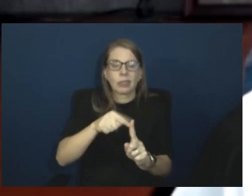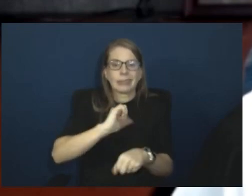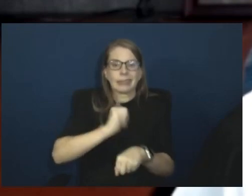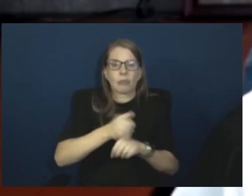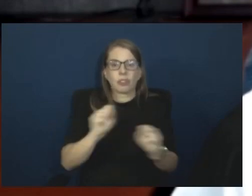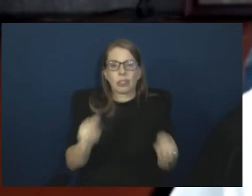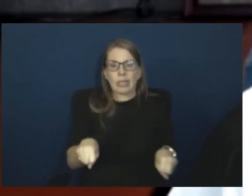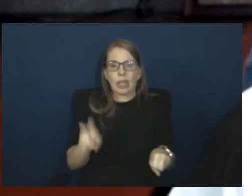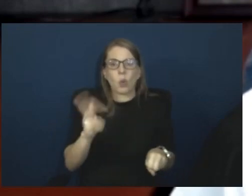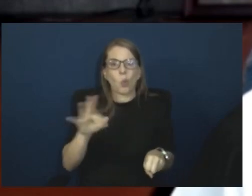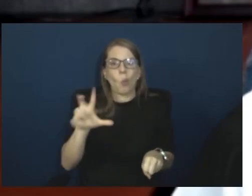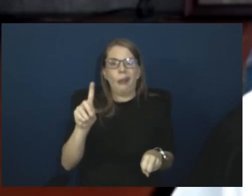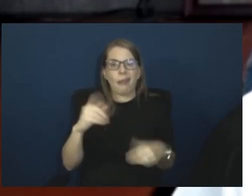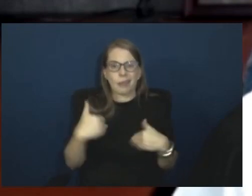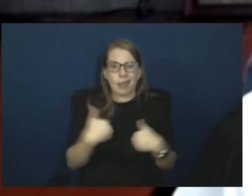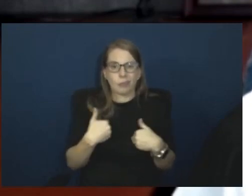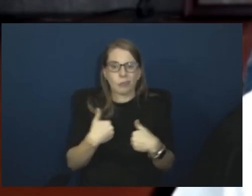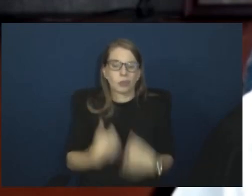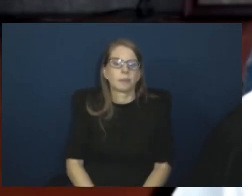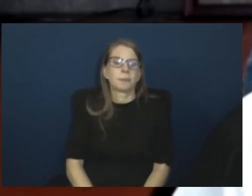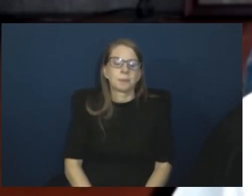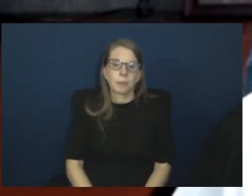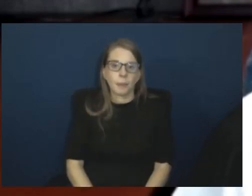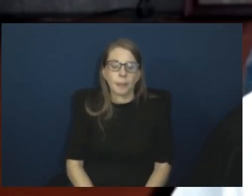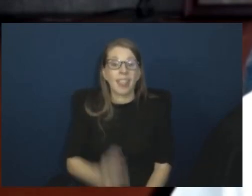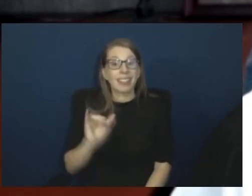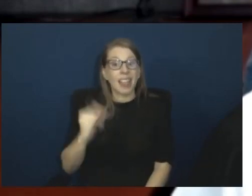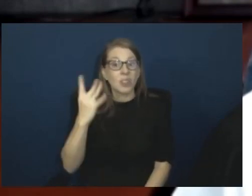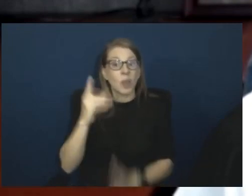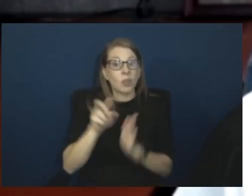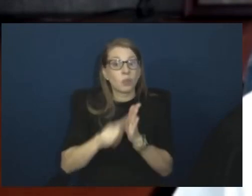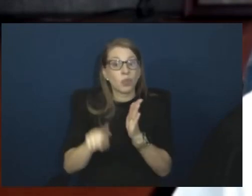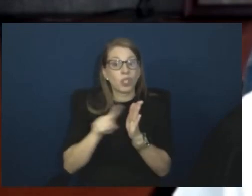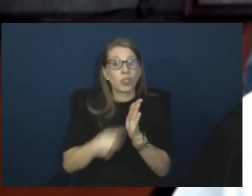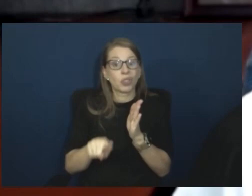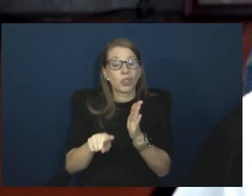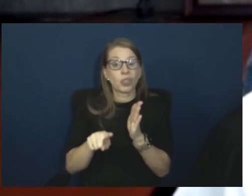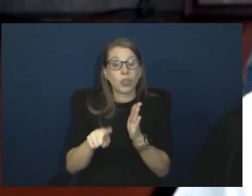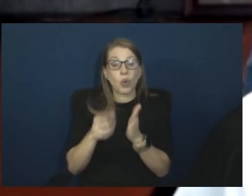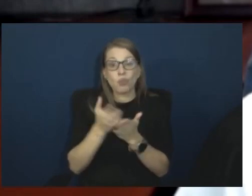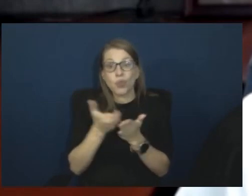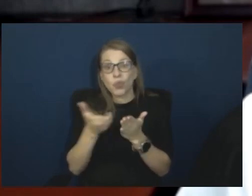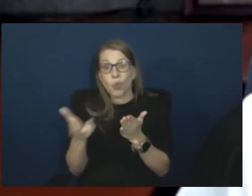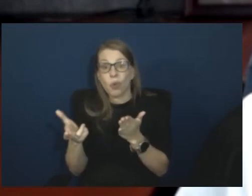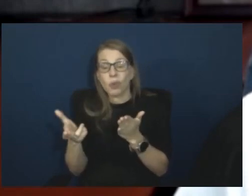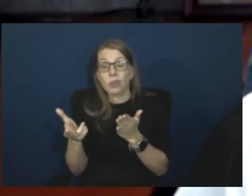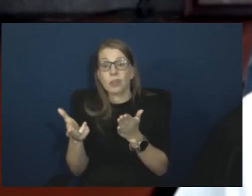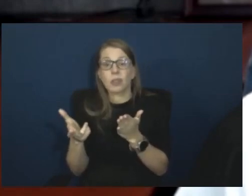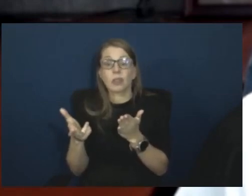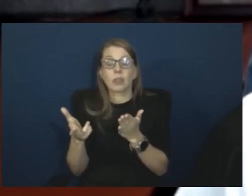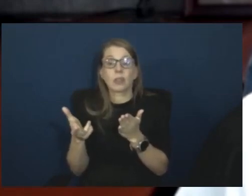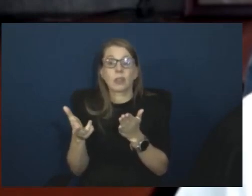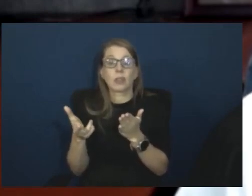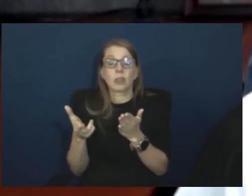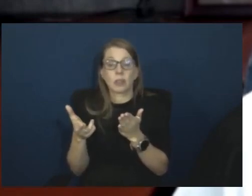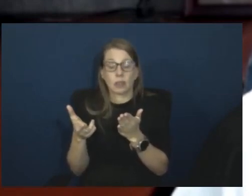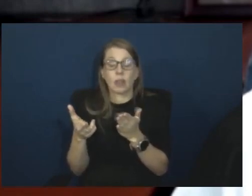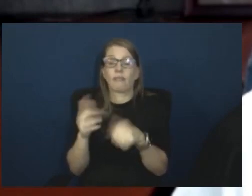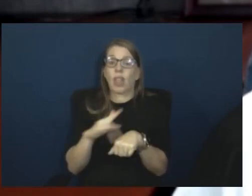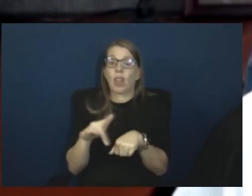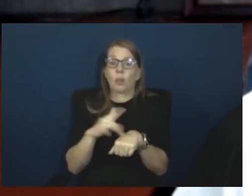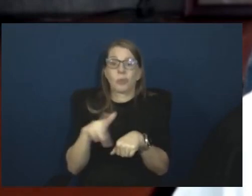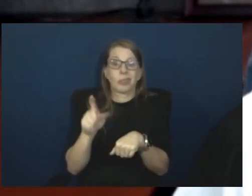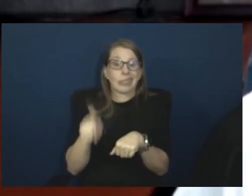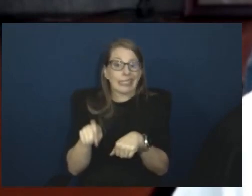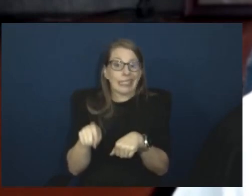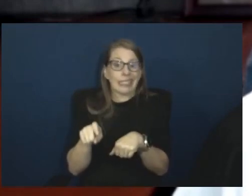in wild animals. And that's why research and resources have to be made available